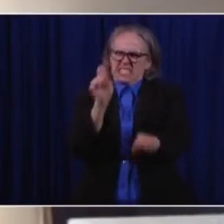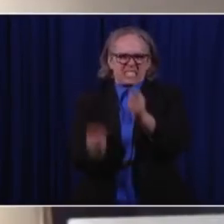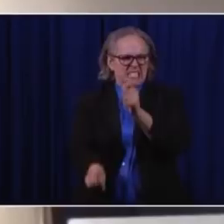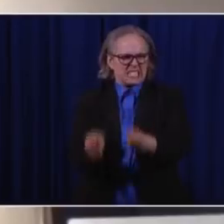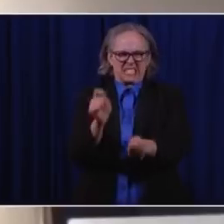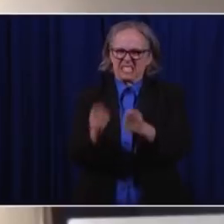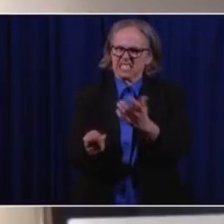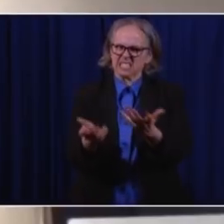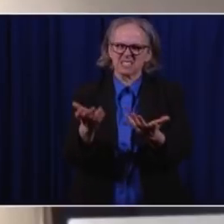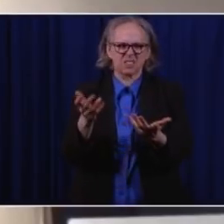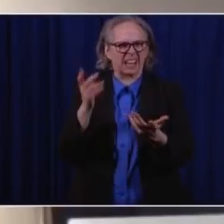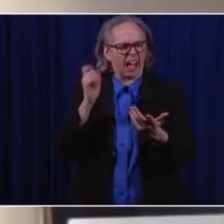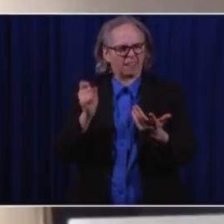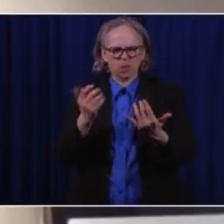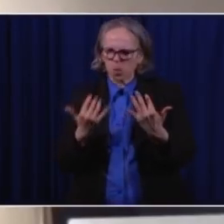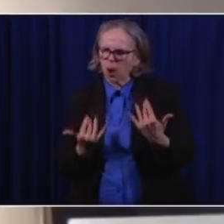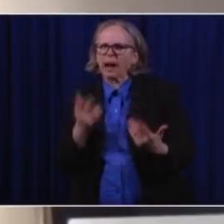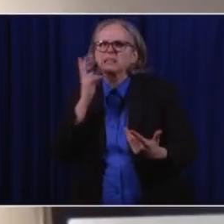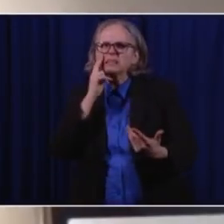evolve.